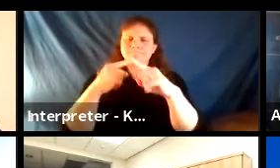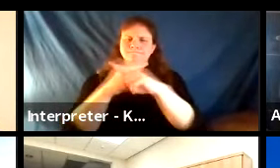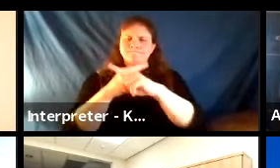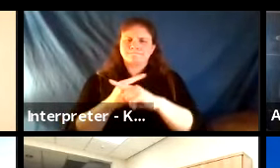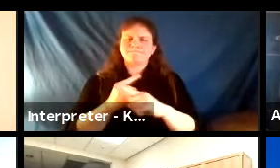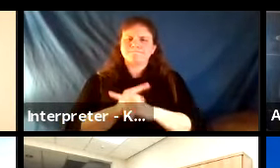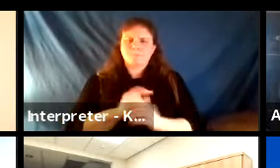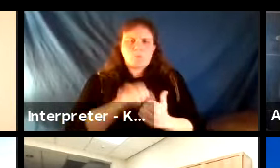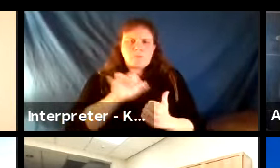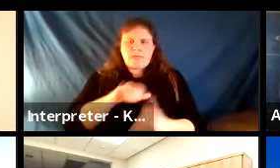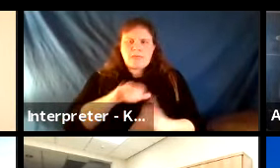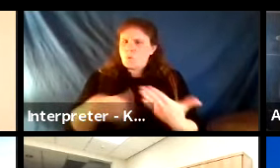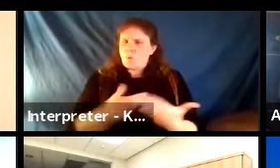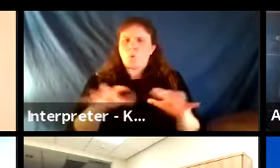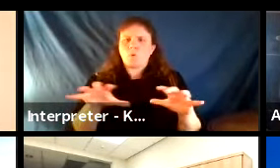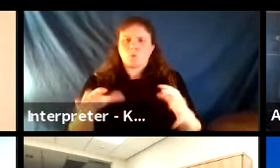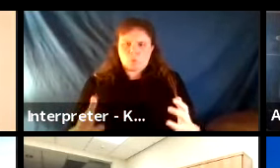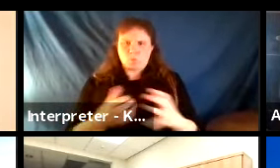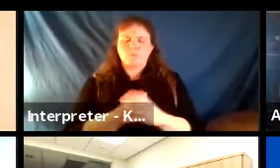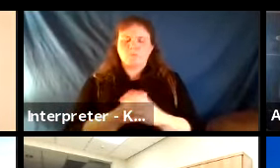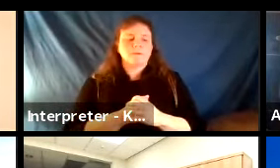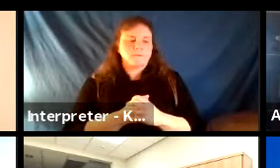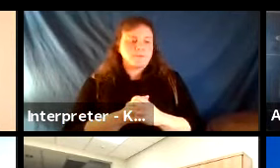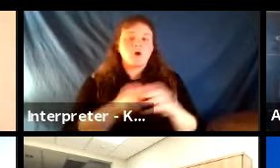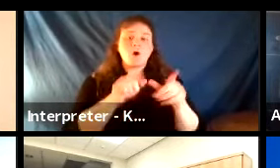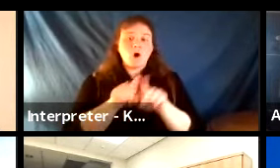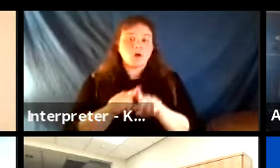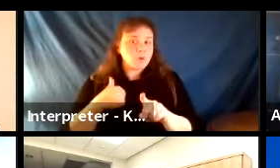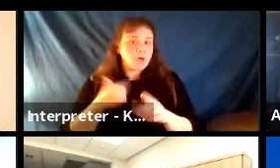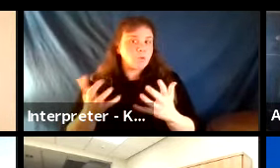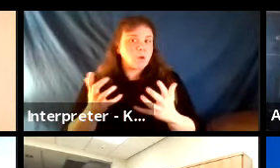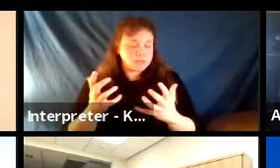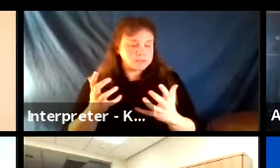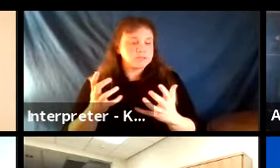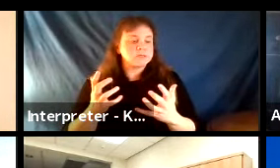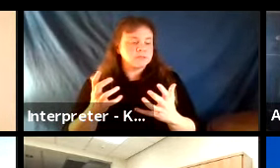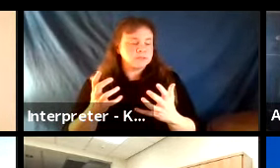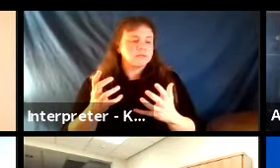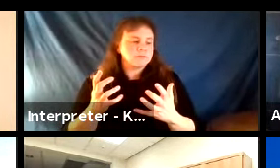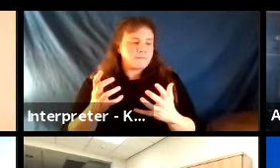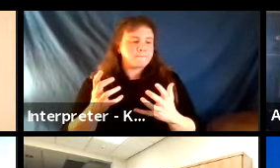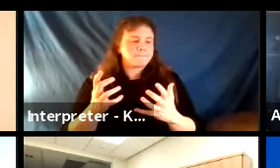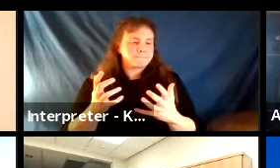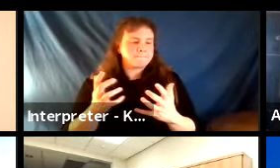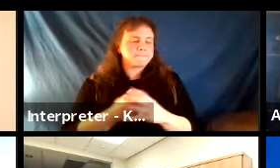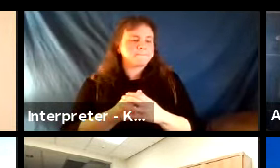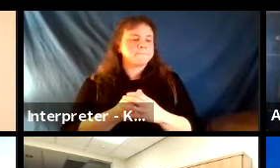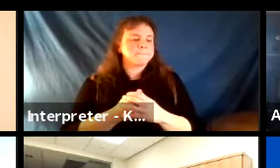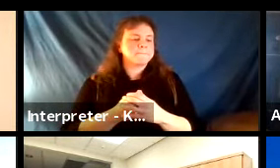group. And I also wanted to just sort of raise I